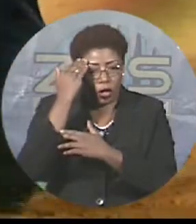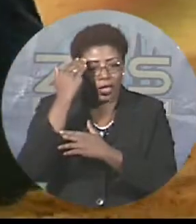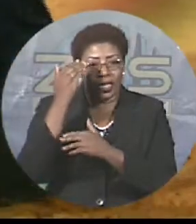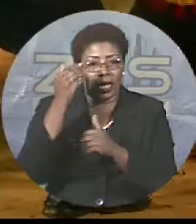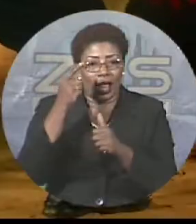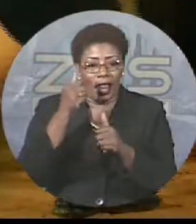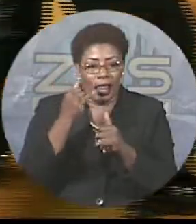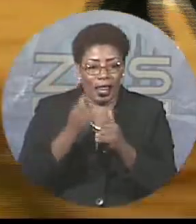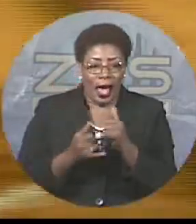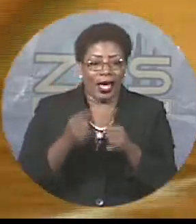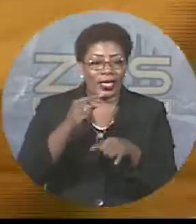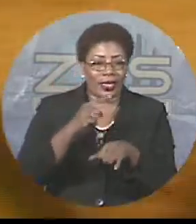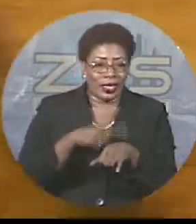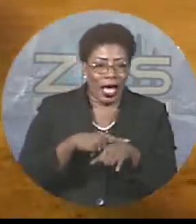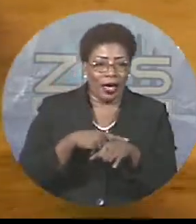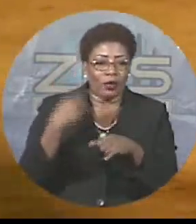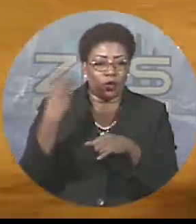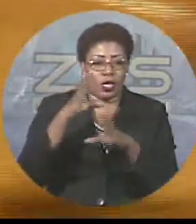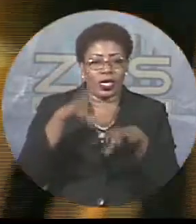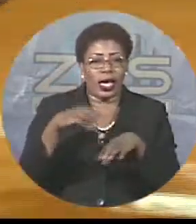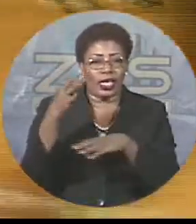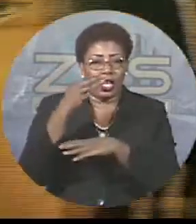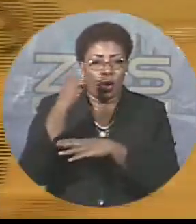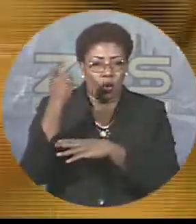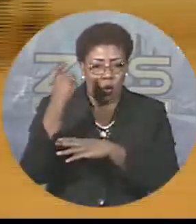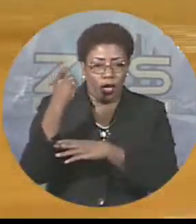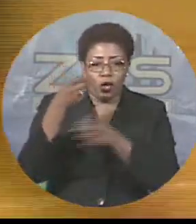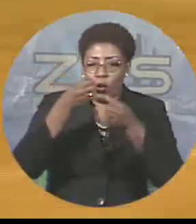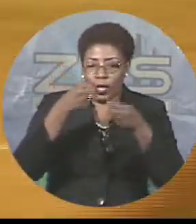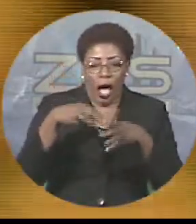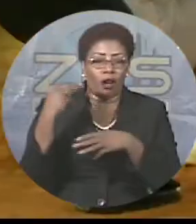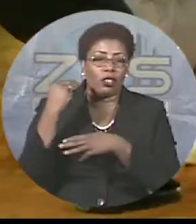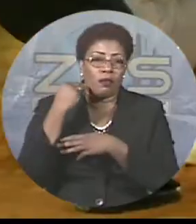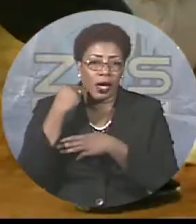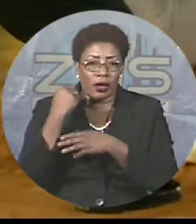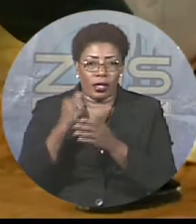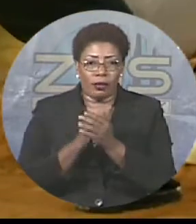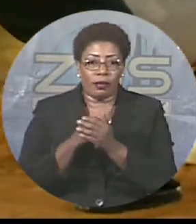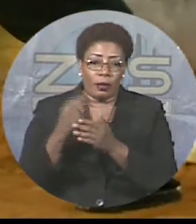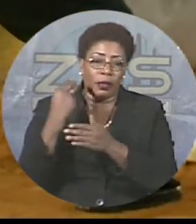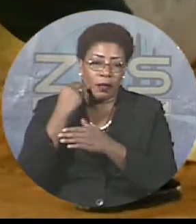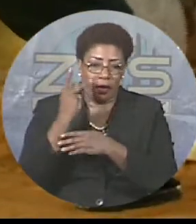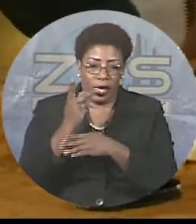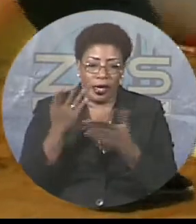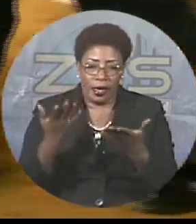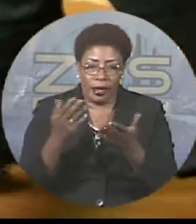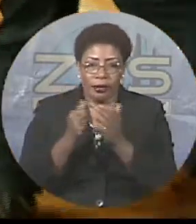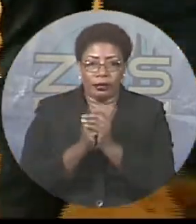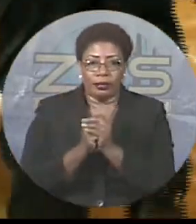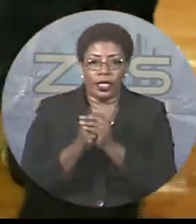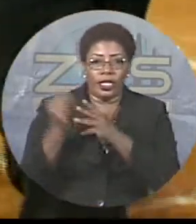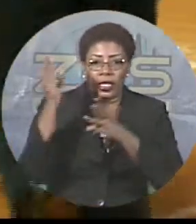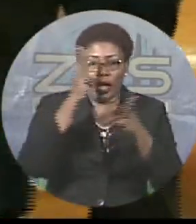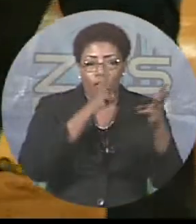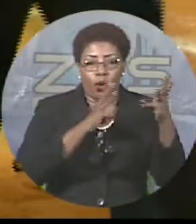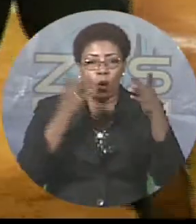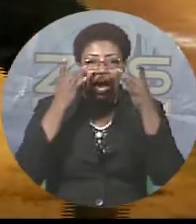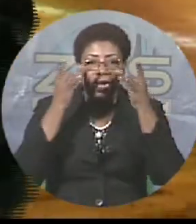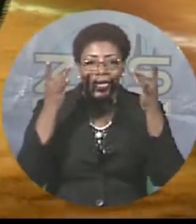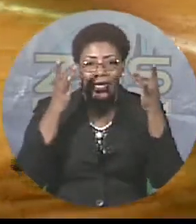let them so we could win without Mary. It's not all about Mary. Linda K is still here. Offensively for the Wildcats, boy, they